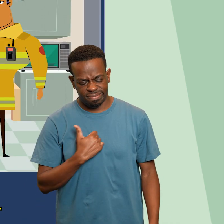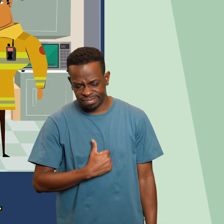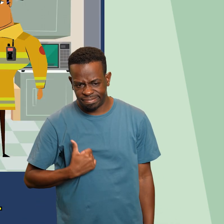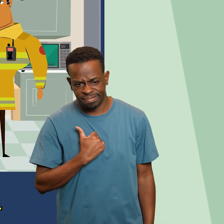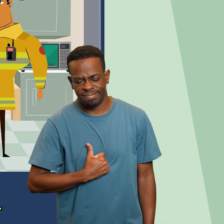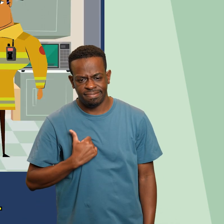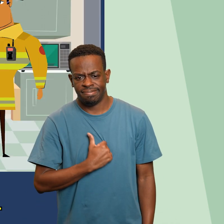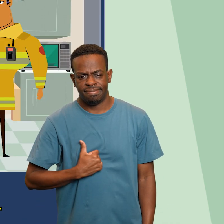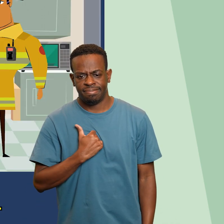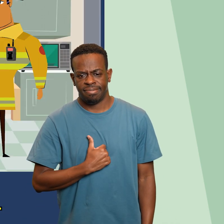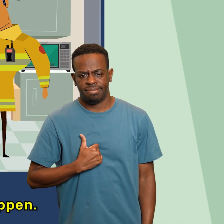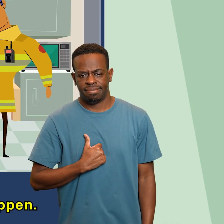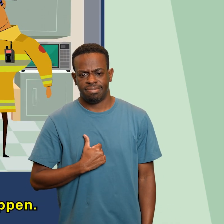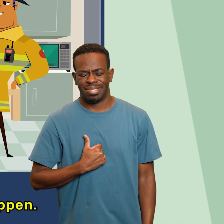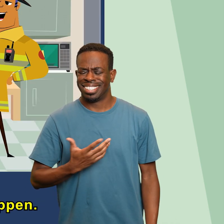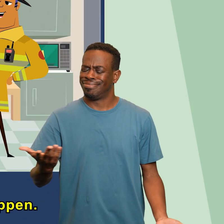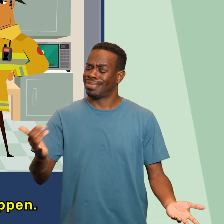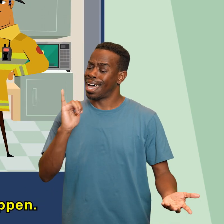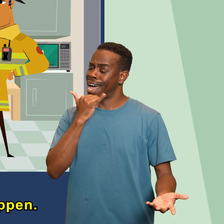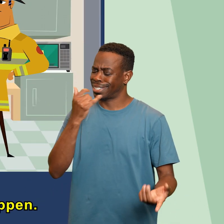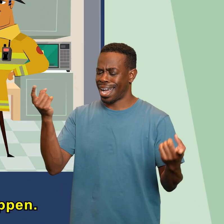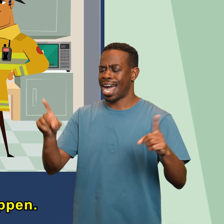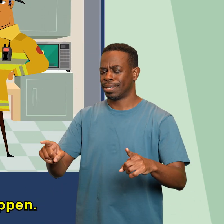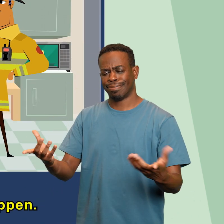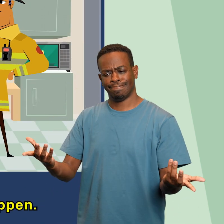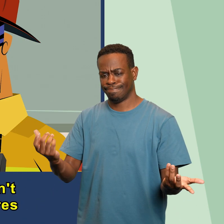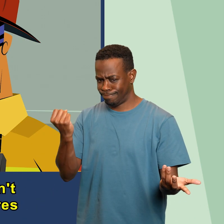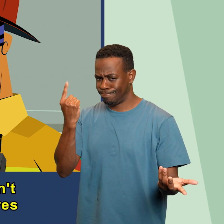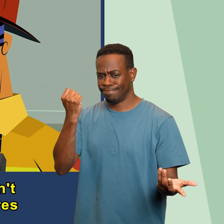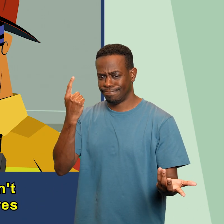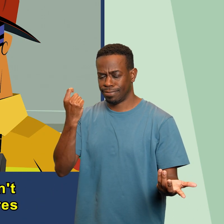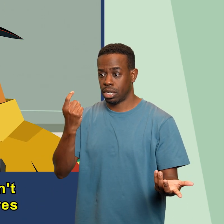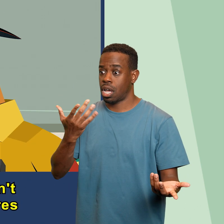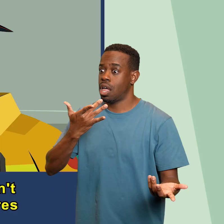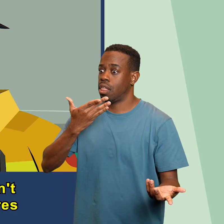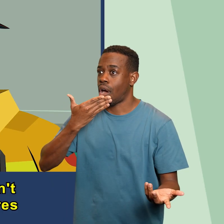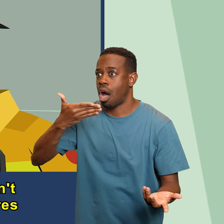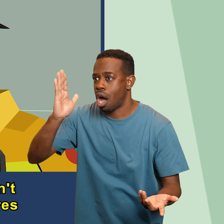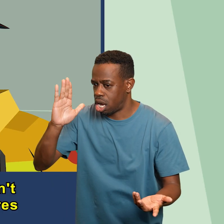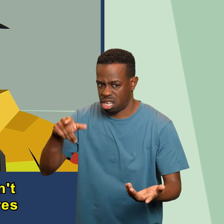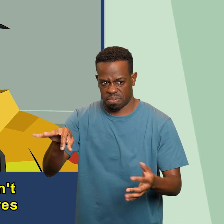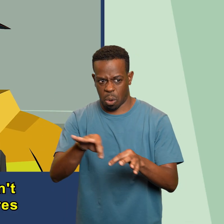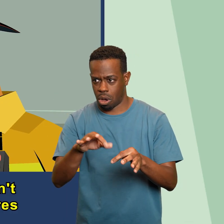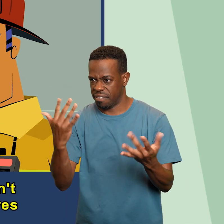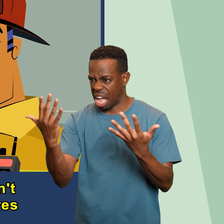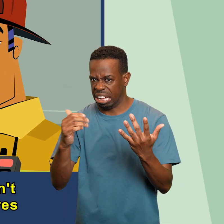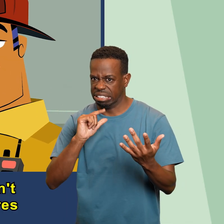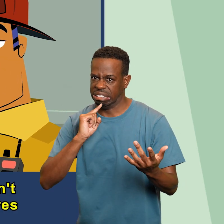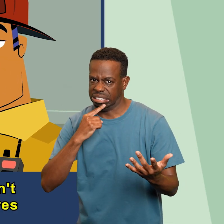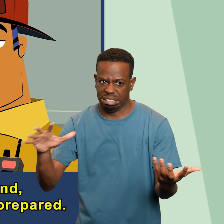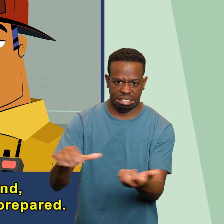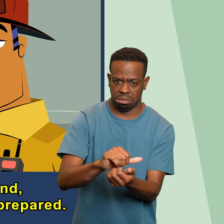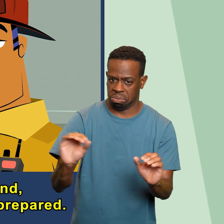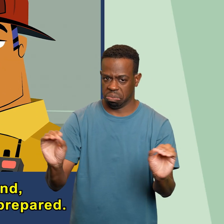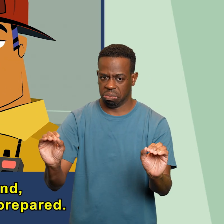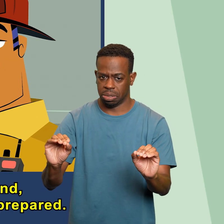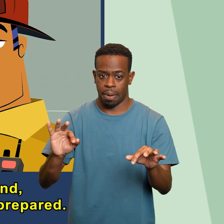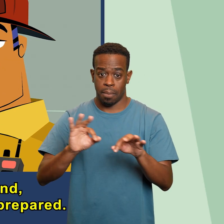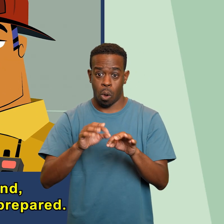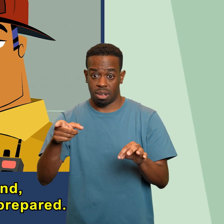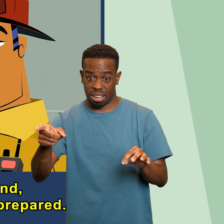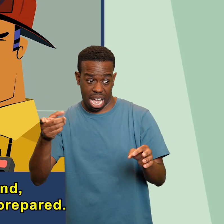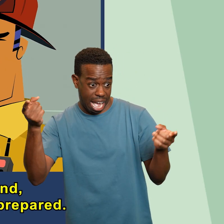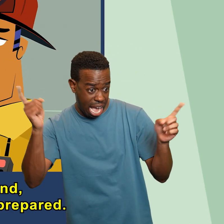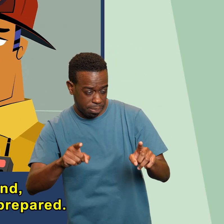Sorry about all this. Yes, well, accidents can happen. Fortunately, the fire didn't do much damage, but fires can quickly get